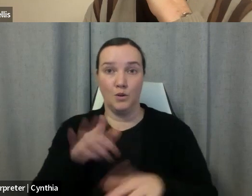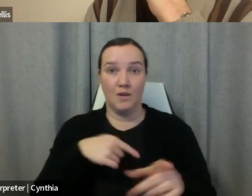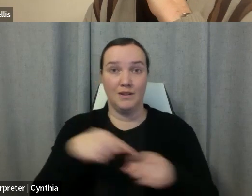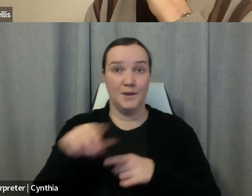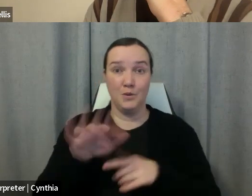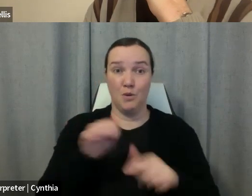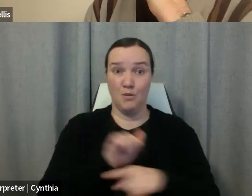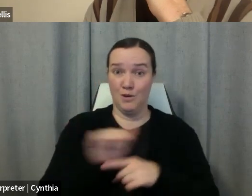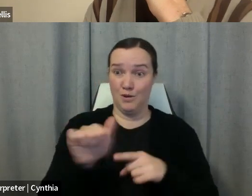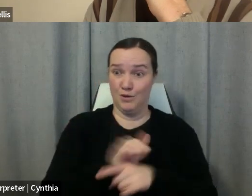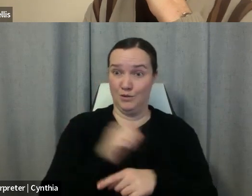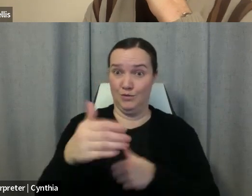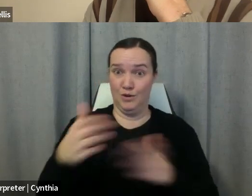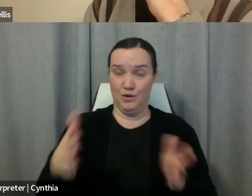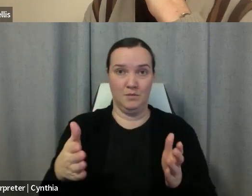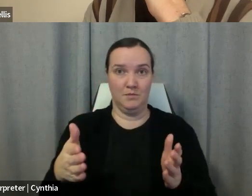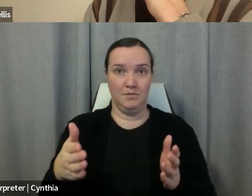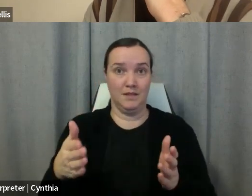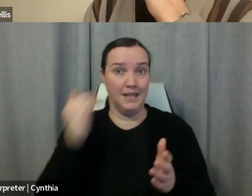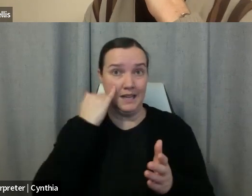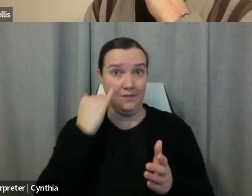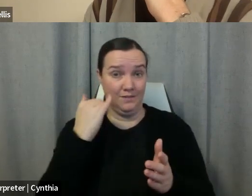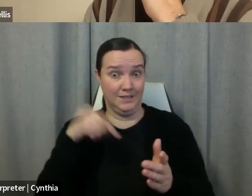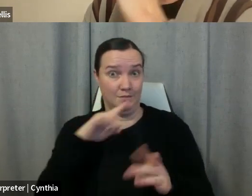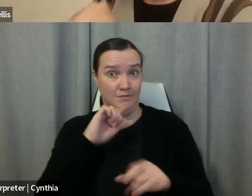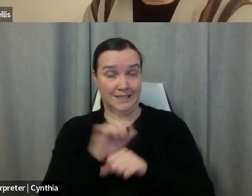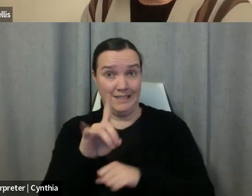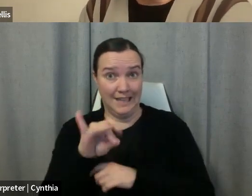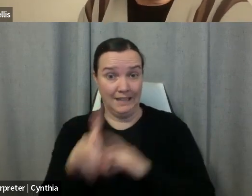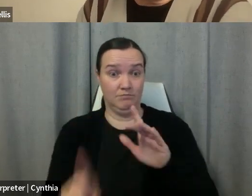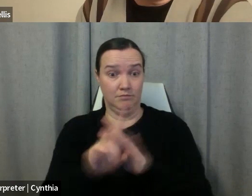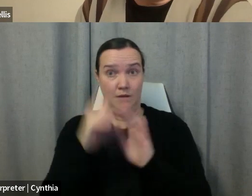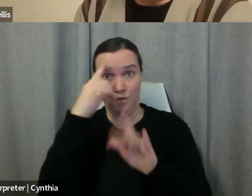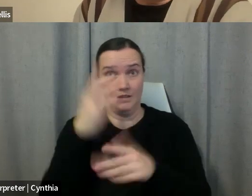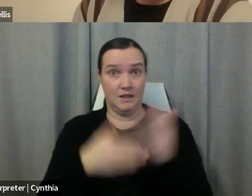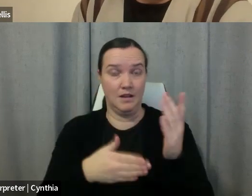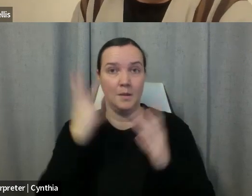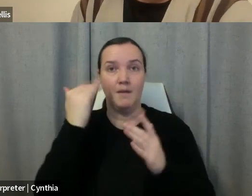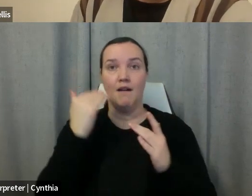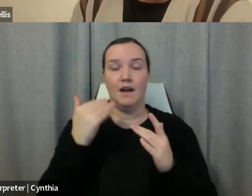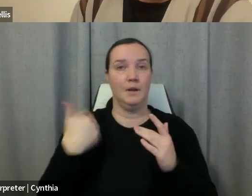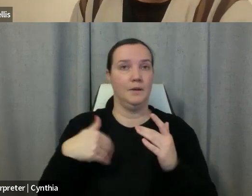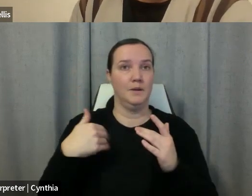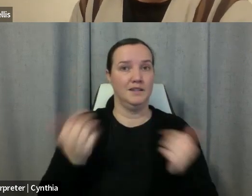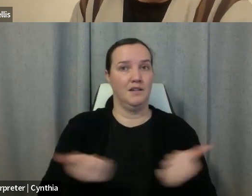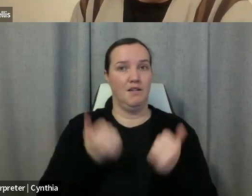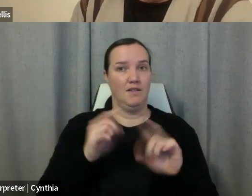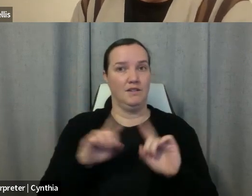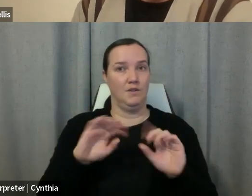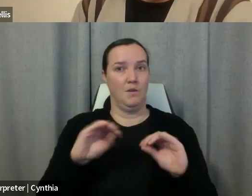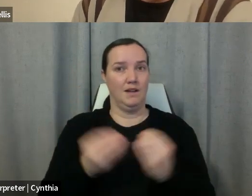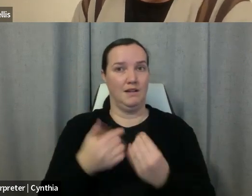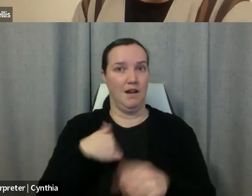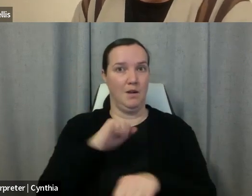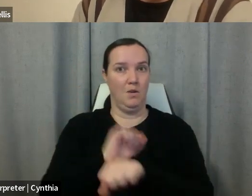hall. And I don't know if it did come up for some folks, right? When this occurred, because it certainly came up in lots of different organizations I worked